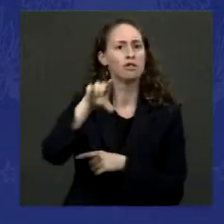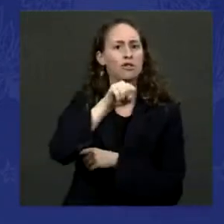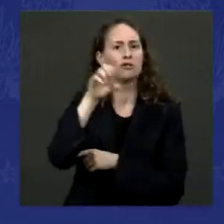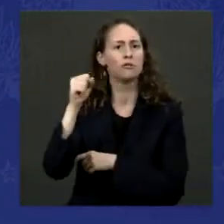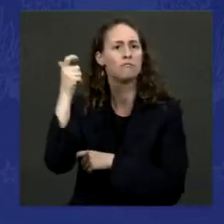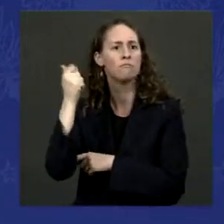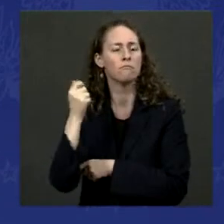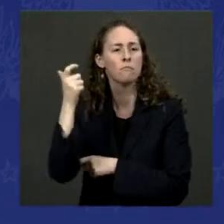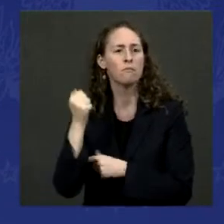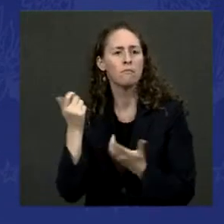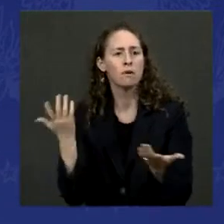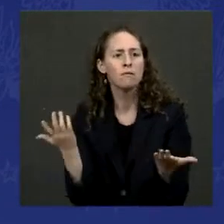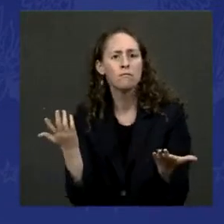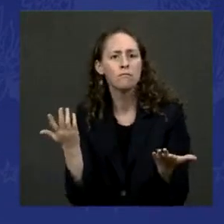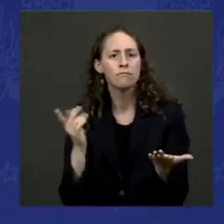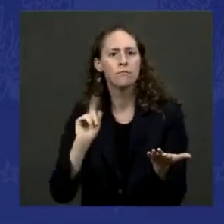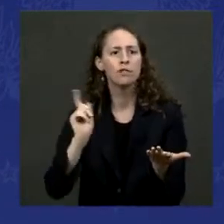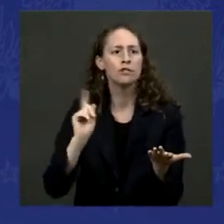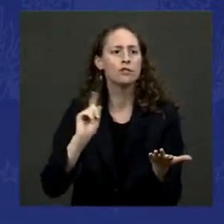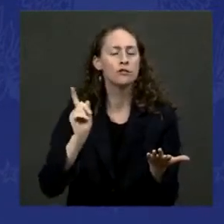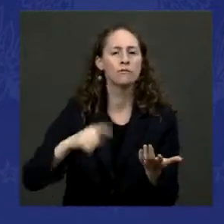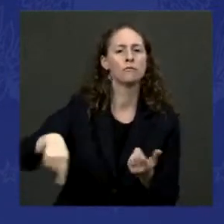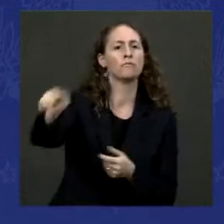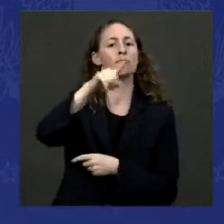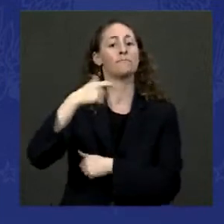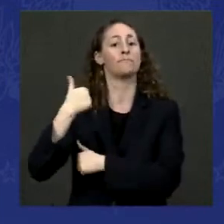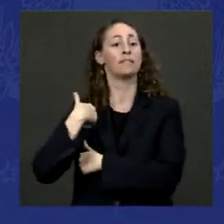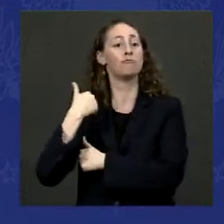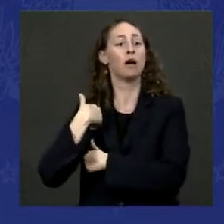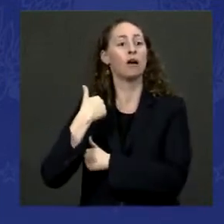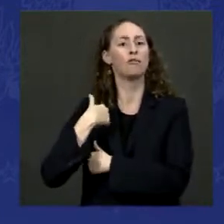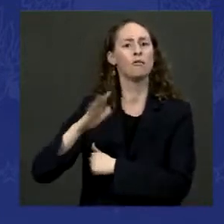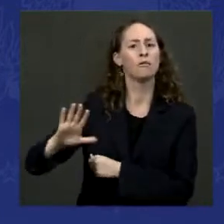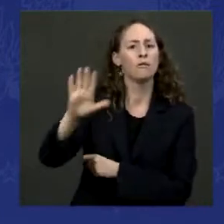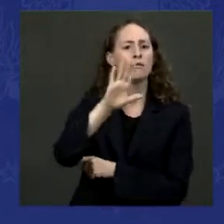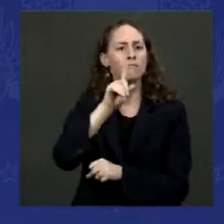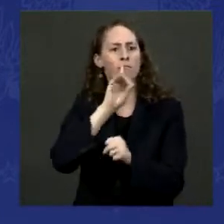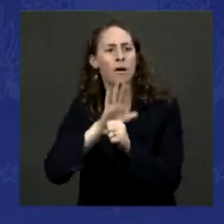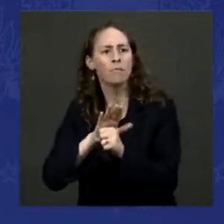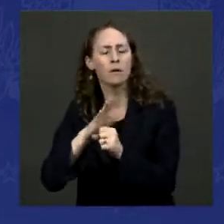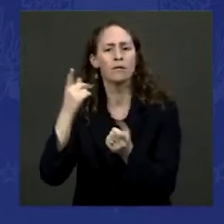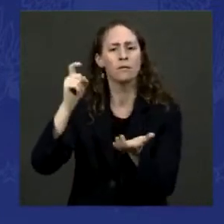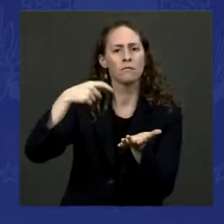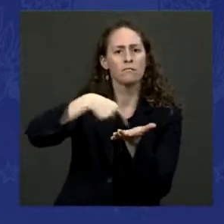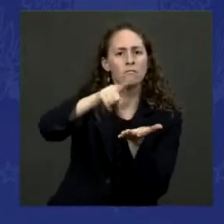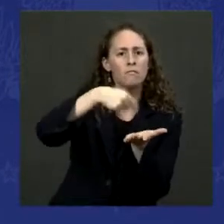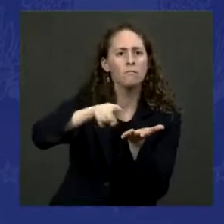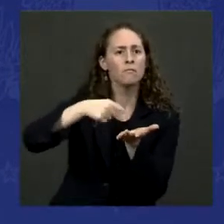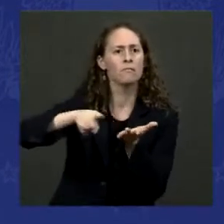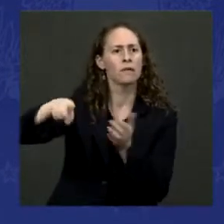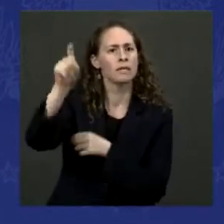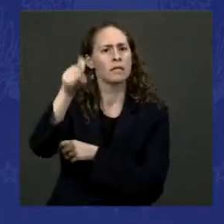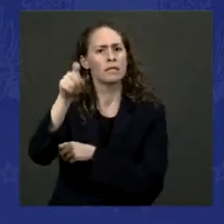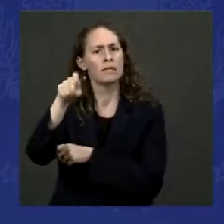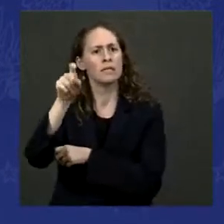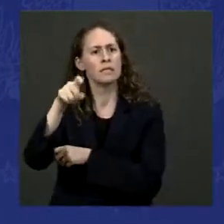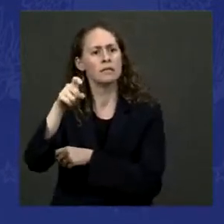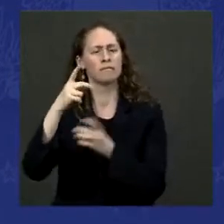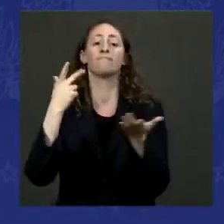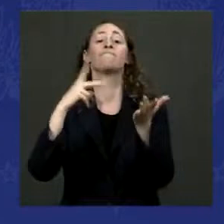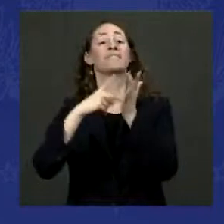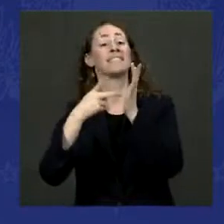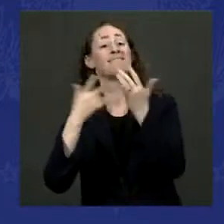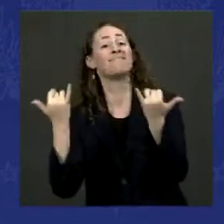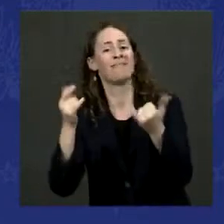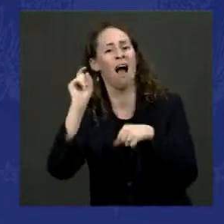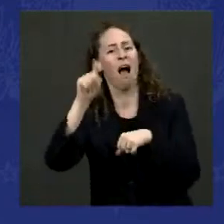for servicemen and women, benefits for veterans. We're going to have to raise the debt limit if we're going to meet those obligations. And